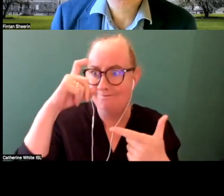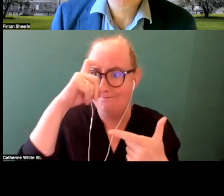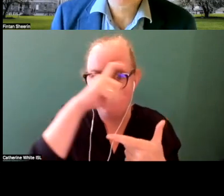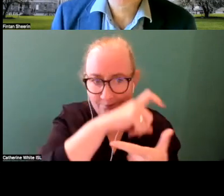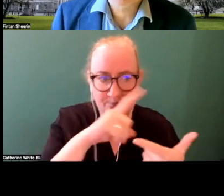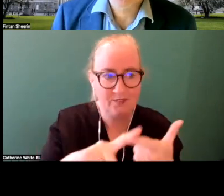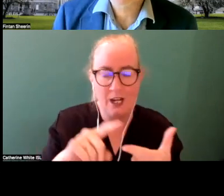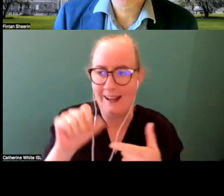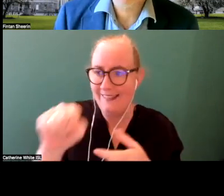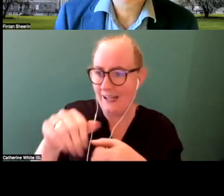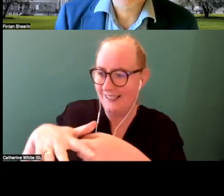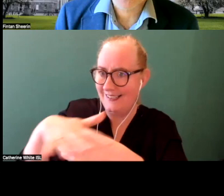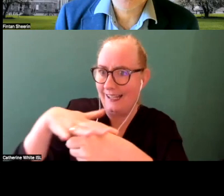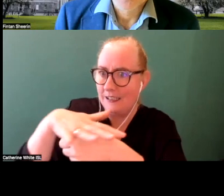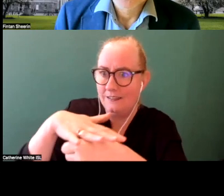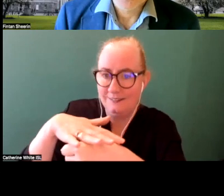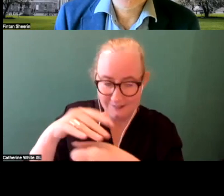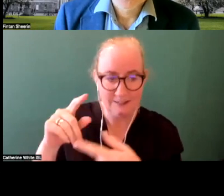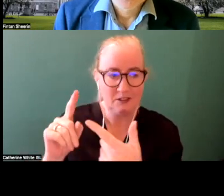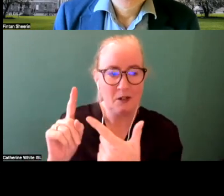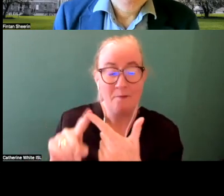the setting, which sometimes means that